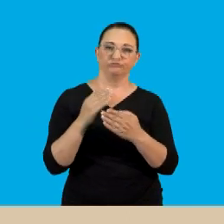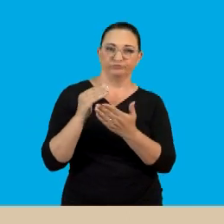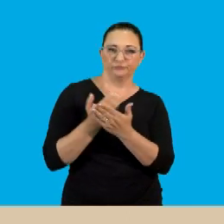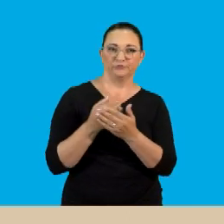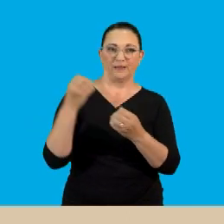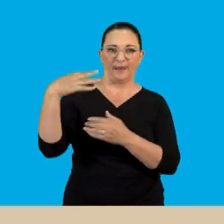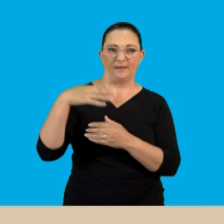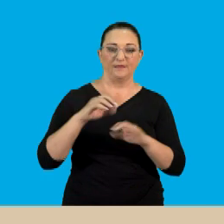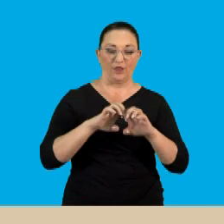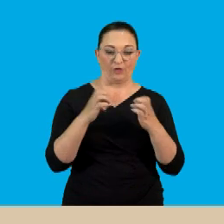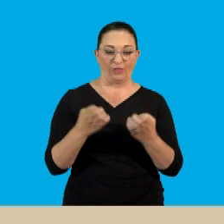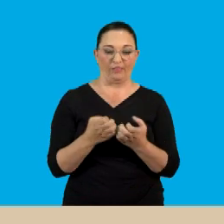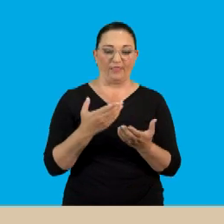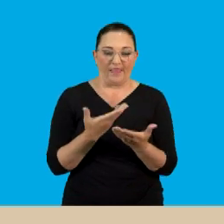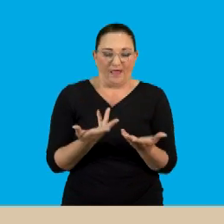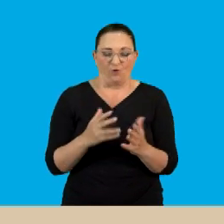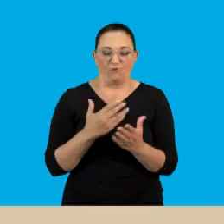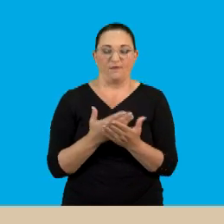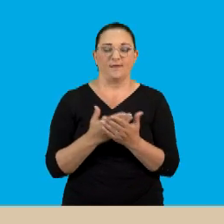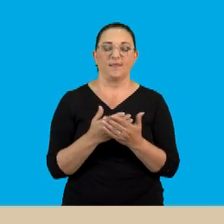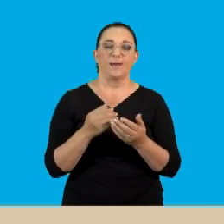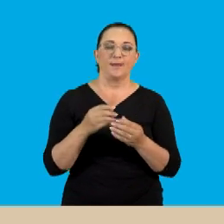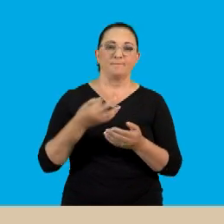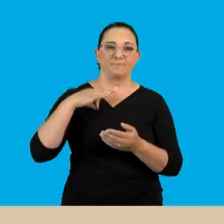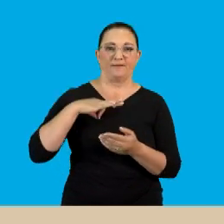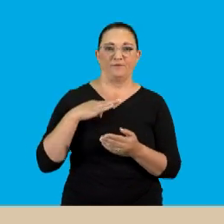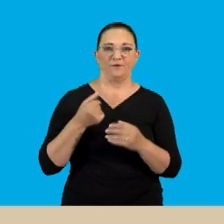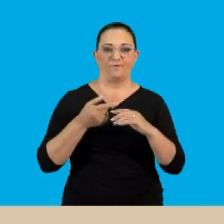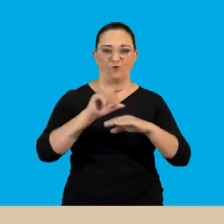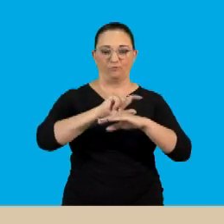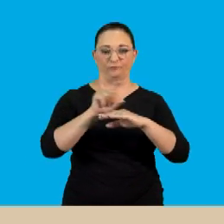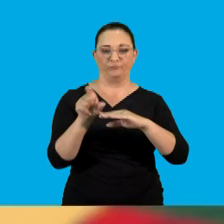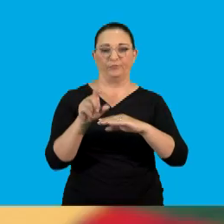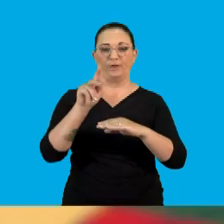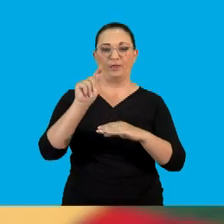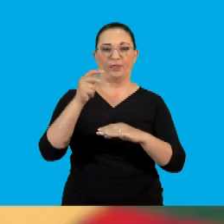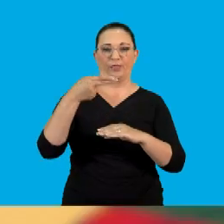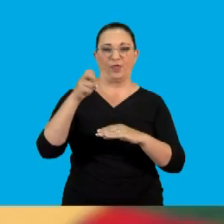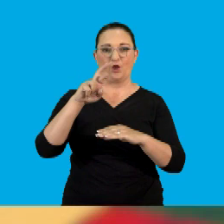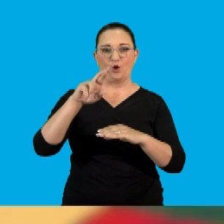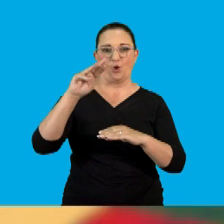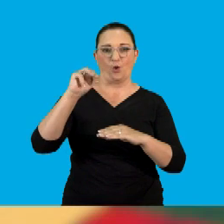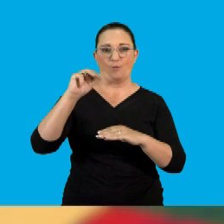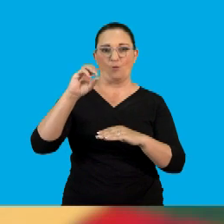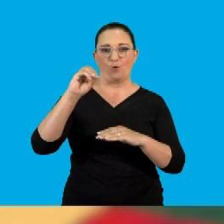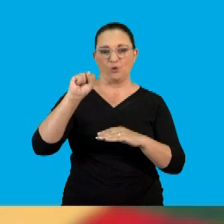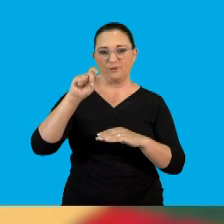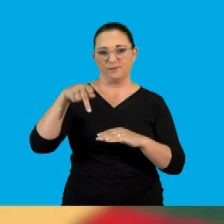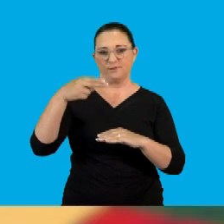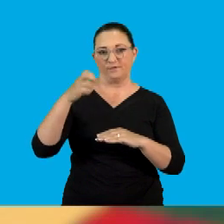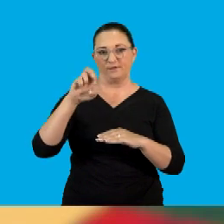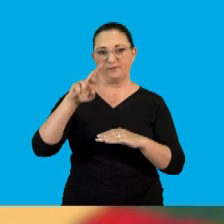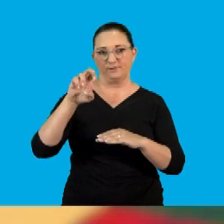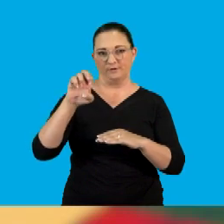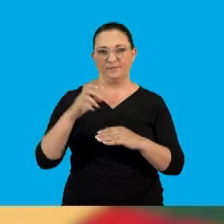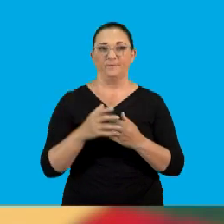how the Earth benefits from the thermosphere. Now, in order for us to achieve our lesson objectives, the